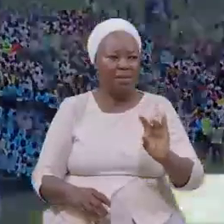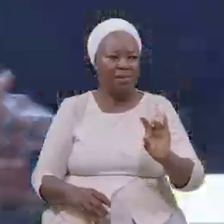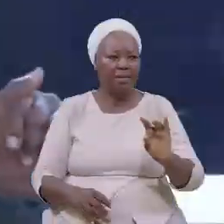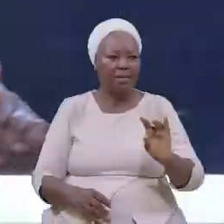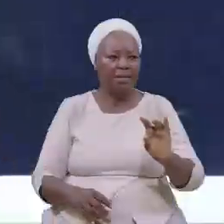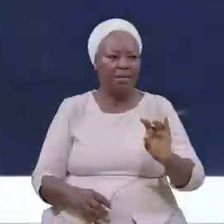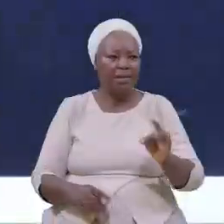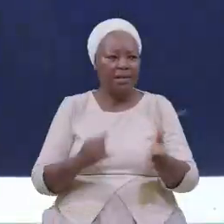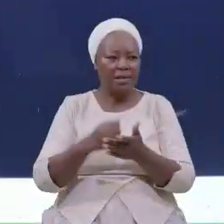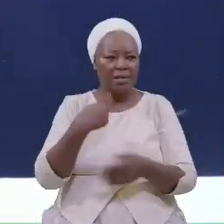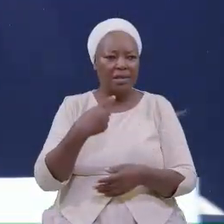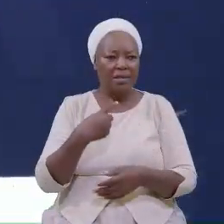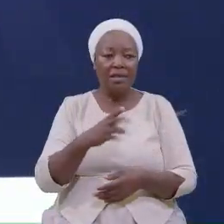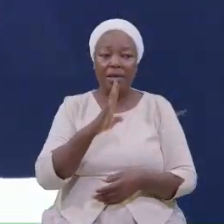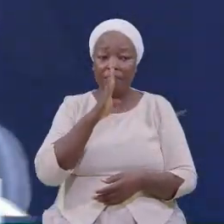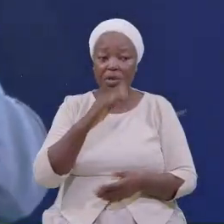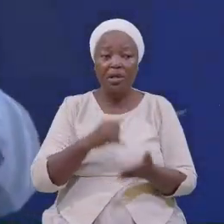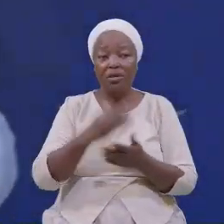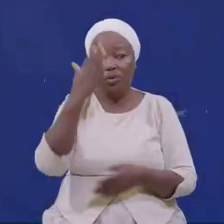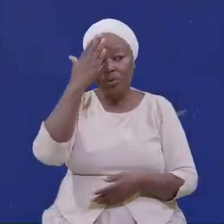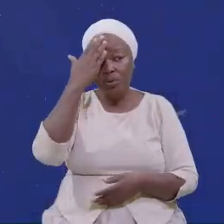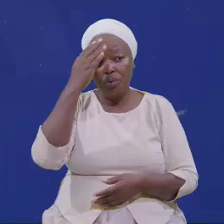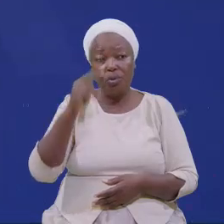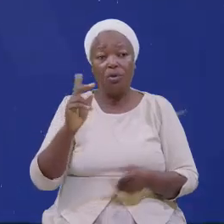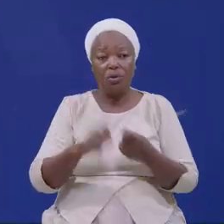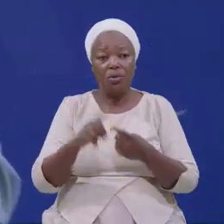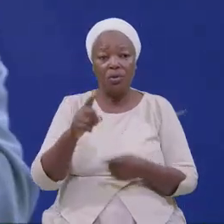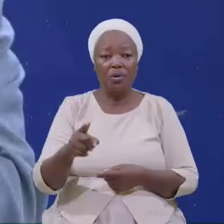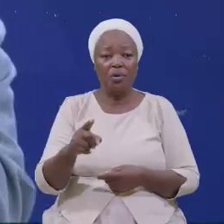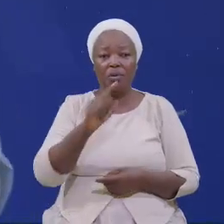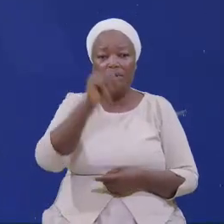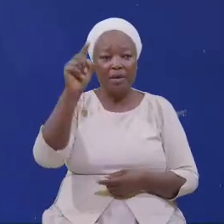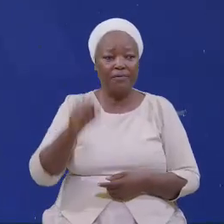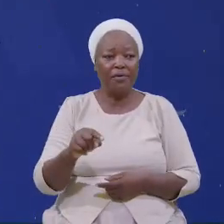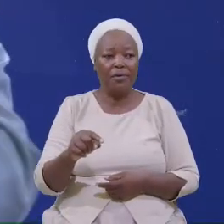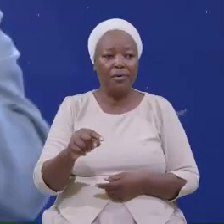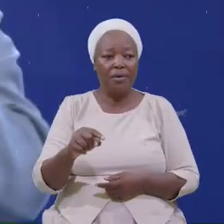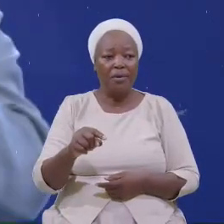it says, be it known unto you, therefore,